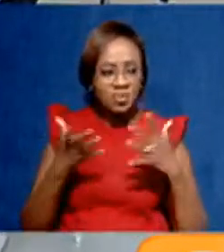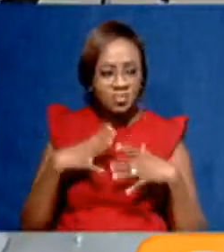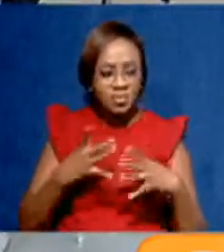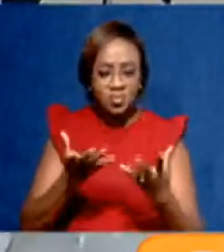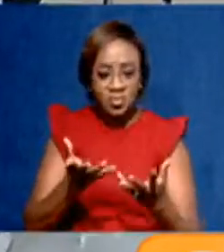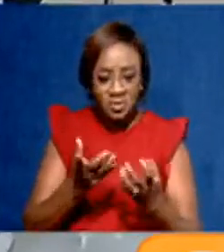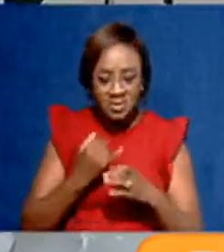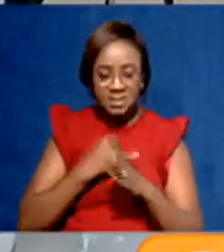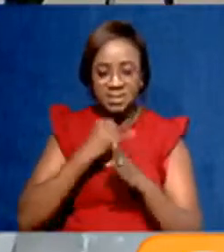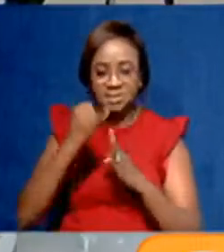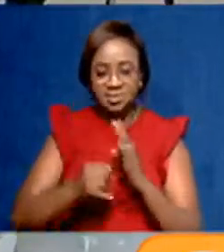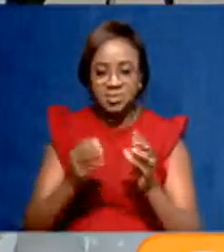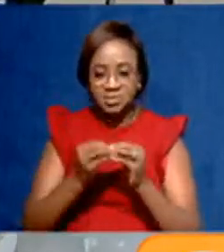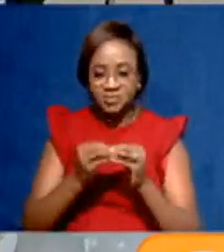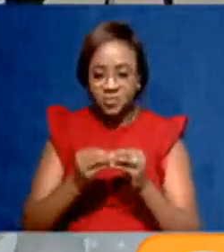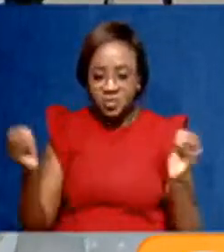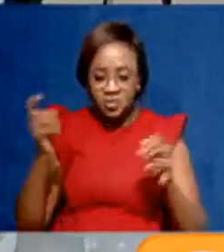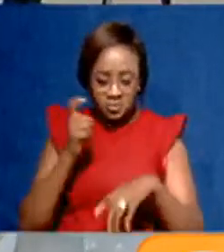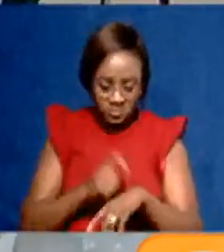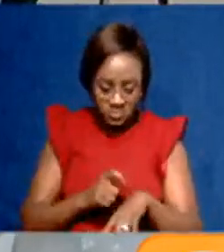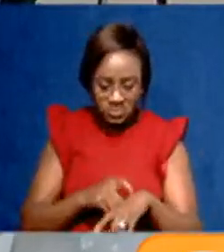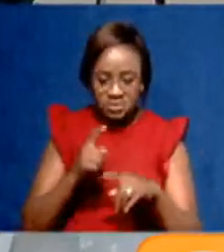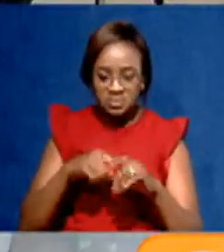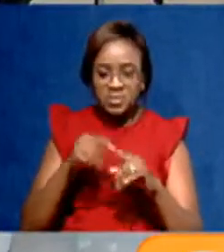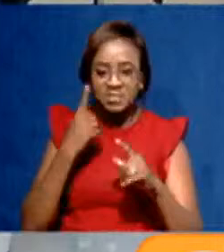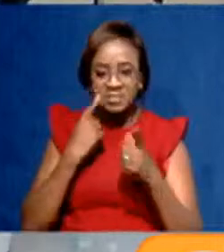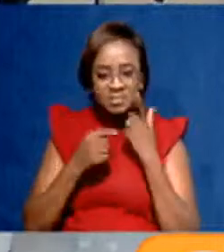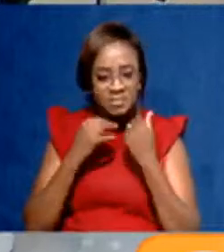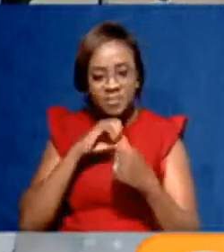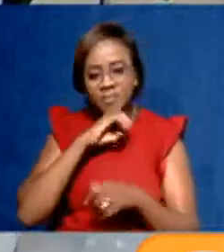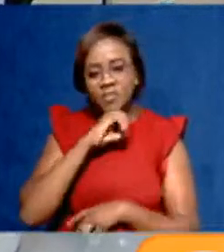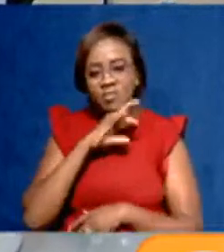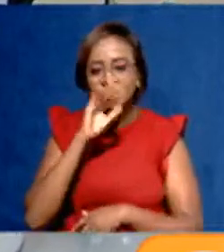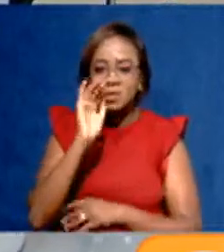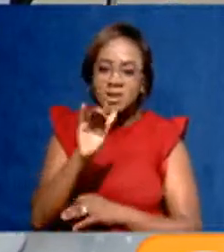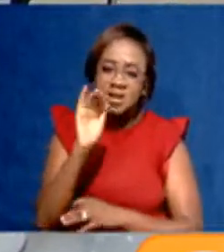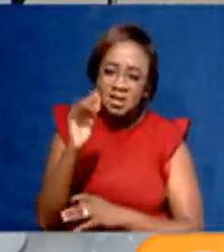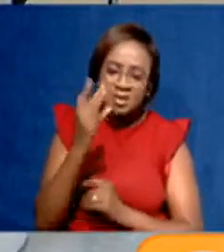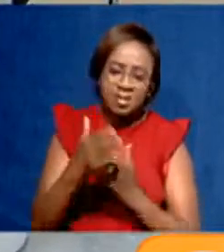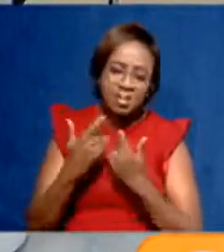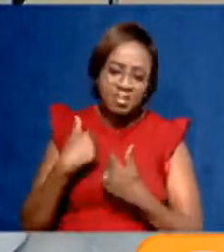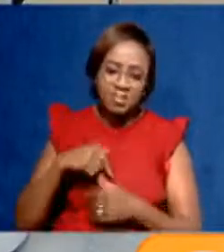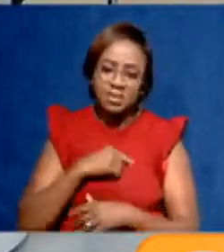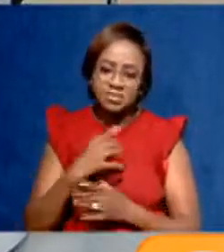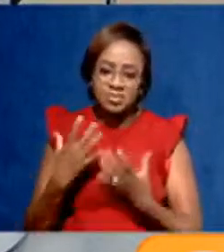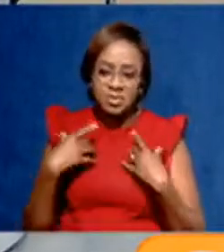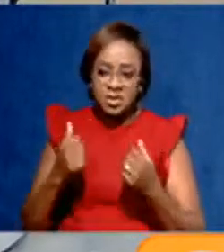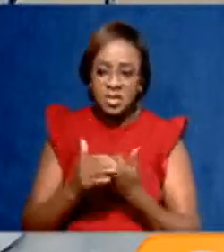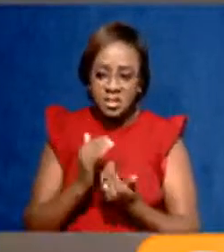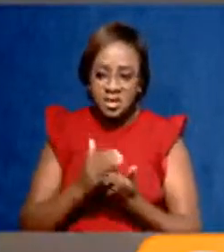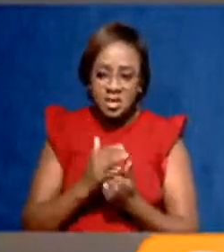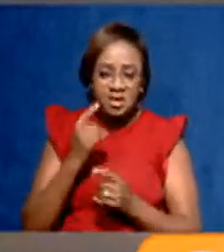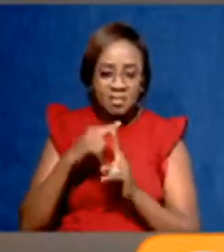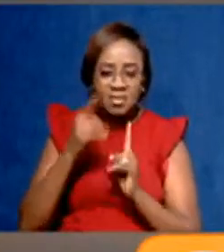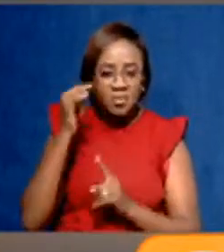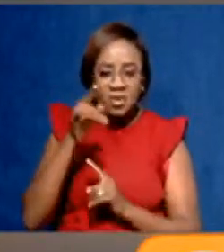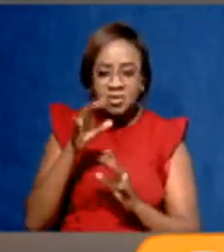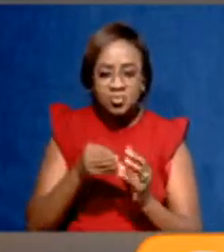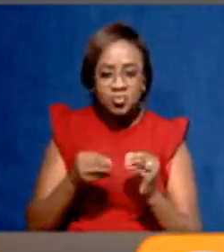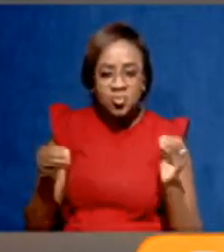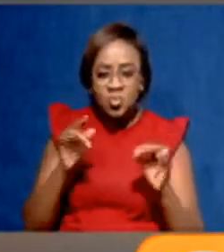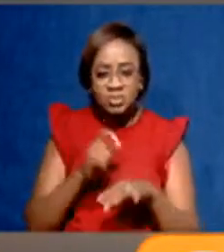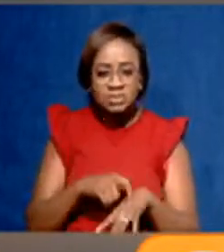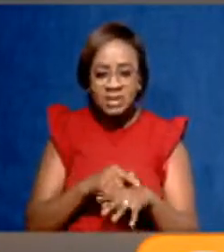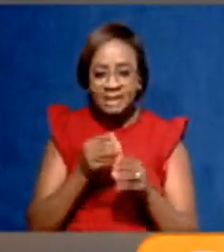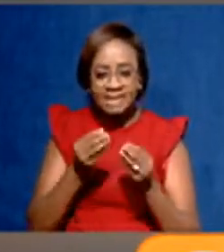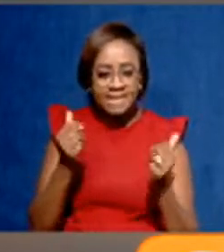cover for so long and they're crying out for health care. What took so long? Well, I may not be able